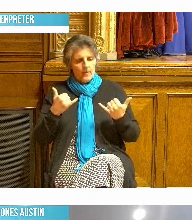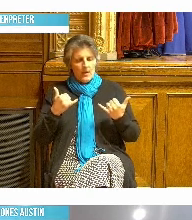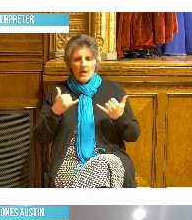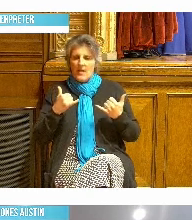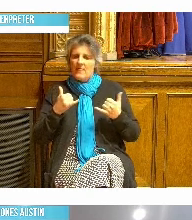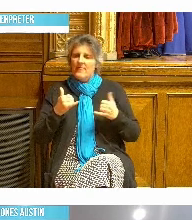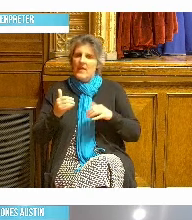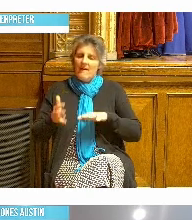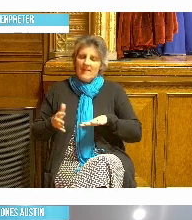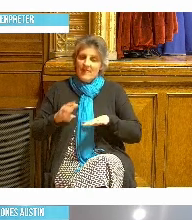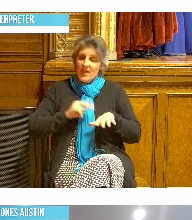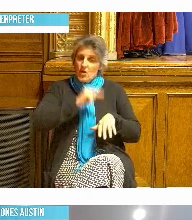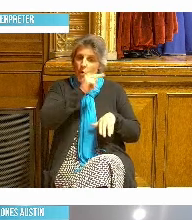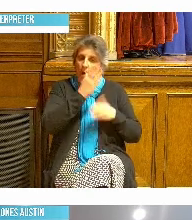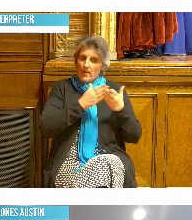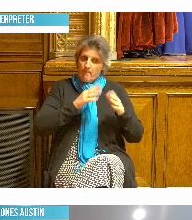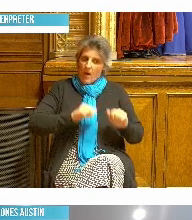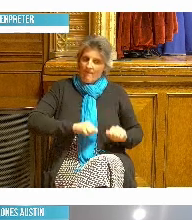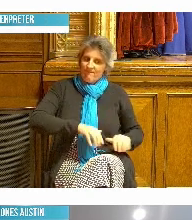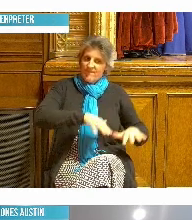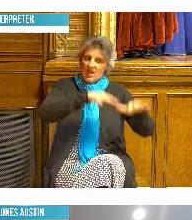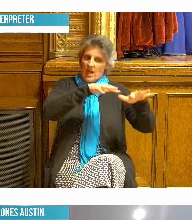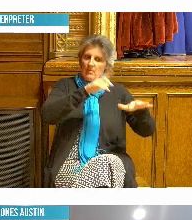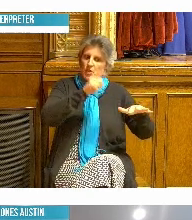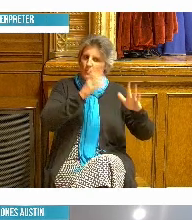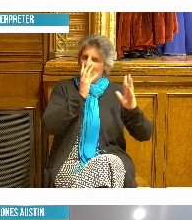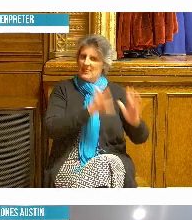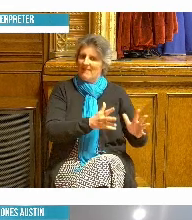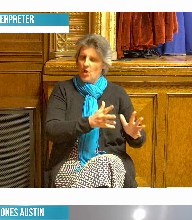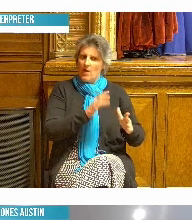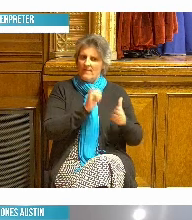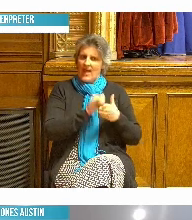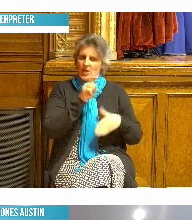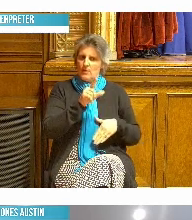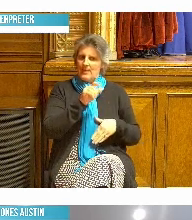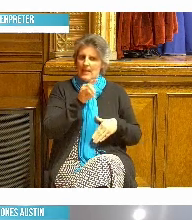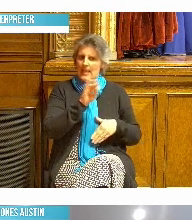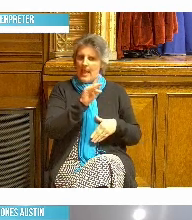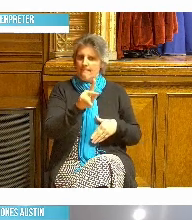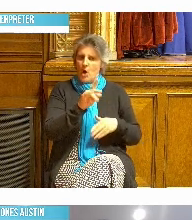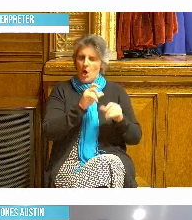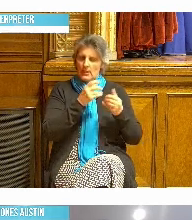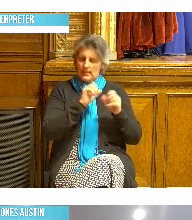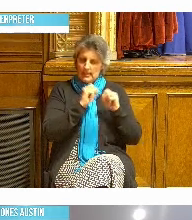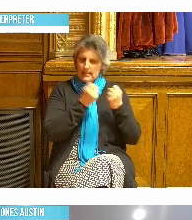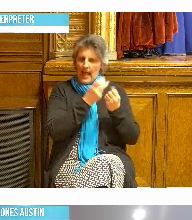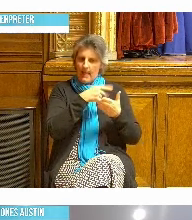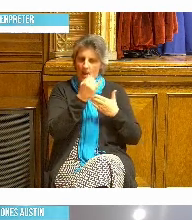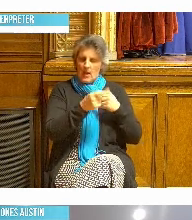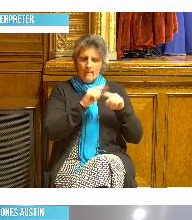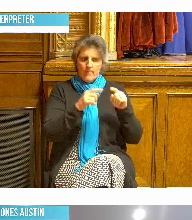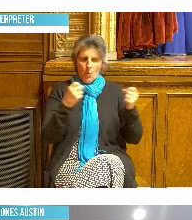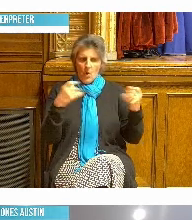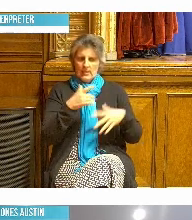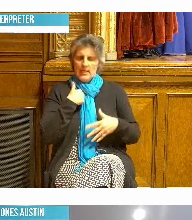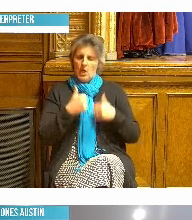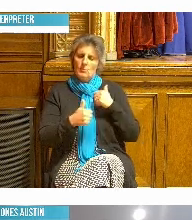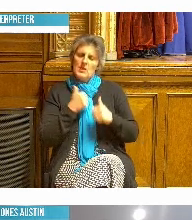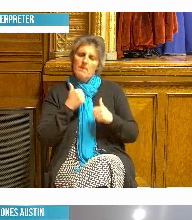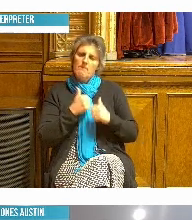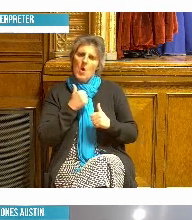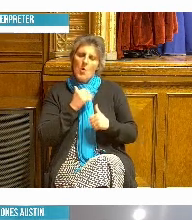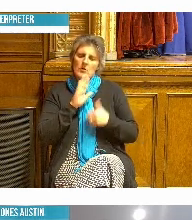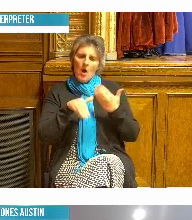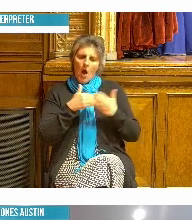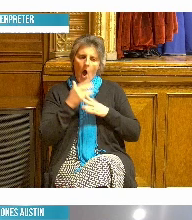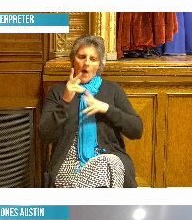in of the northern part, which should be left alone because it should be a landmark society project. But what scares me the most is all